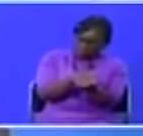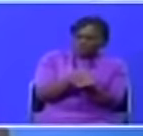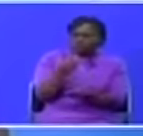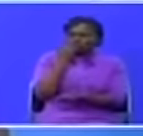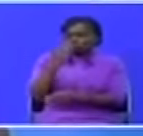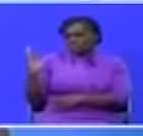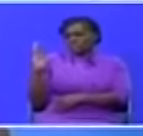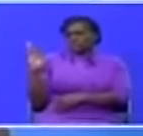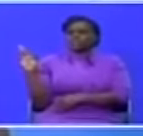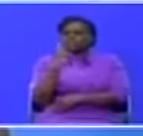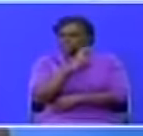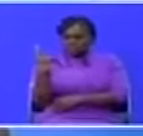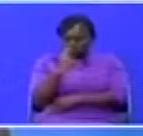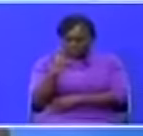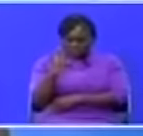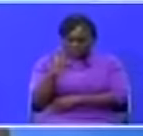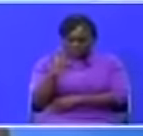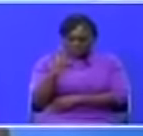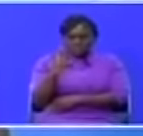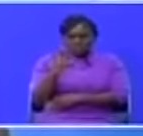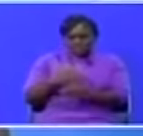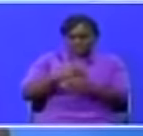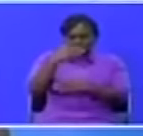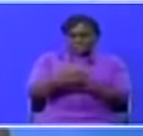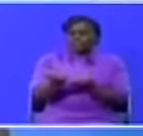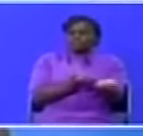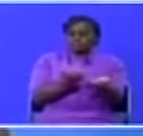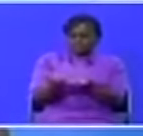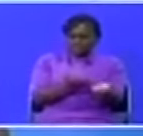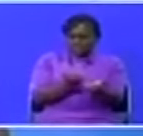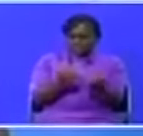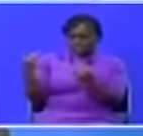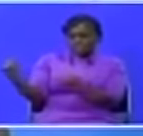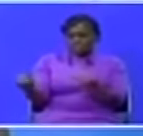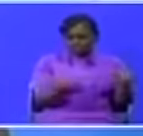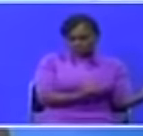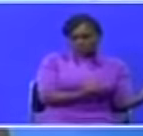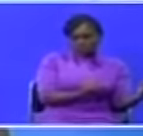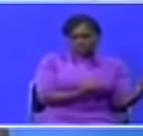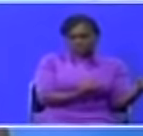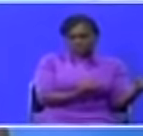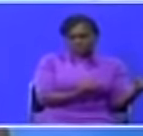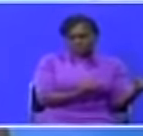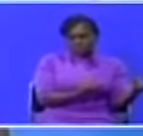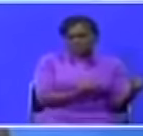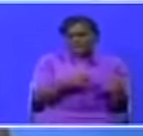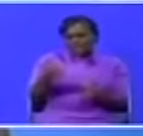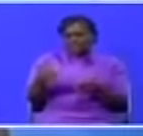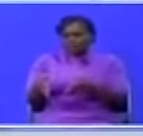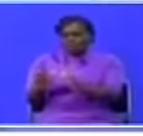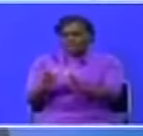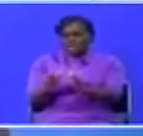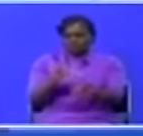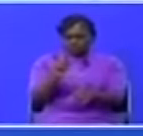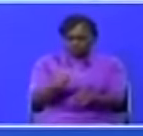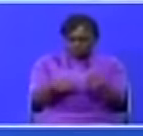security risk. On this week's episode of The Next Frontier, Philip Kitani introduces to us seaweed farming as an alternative farming